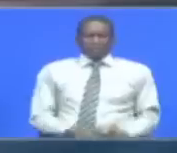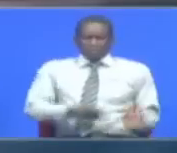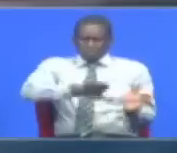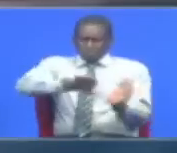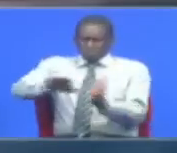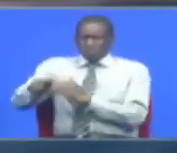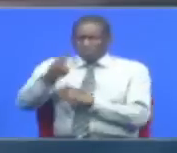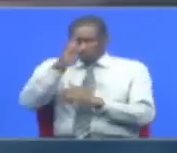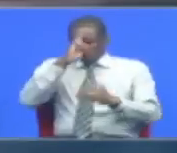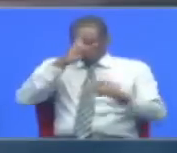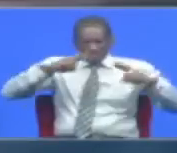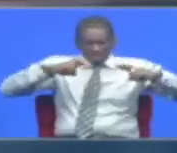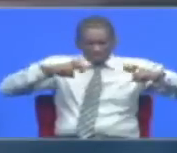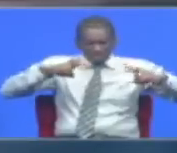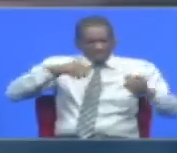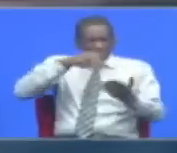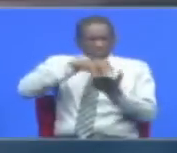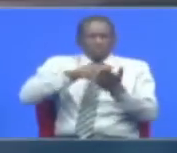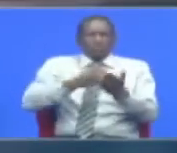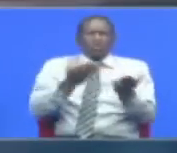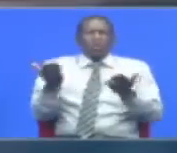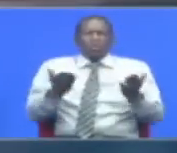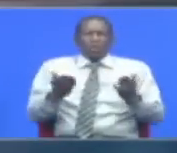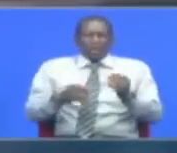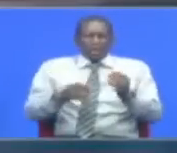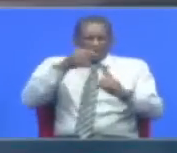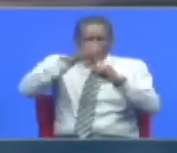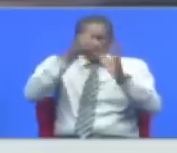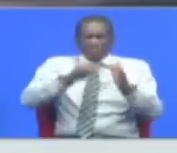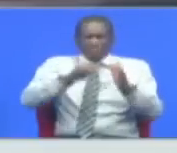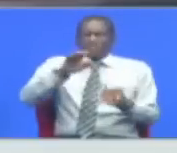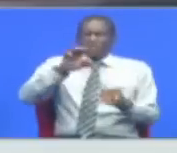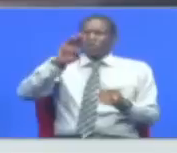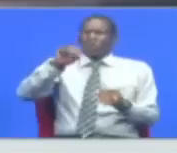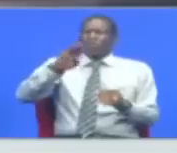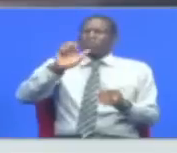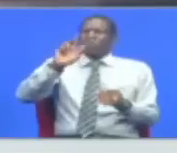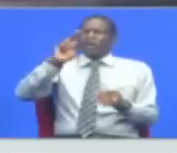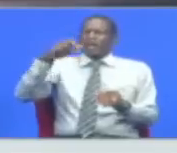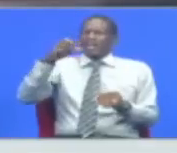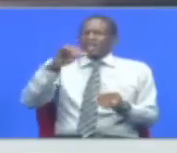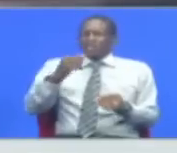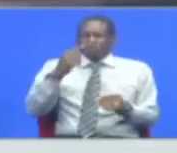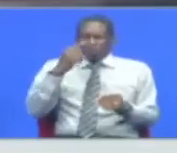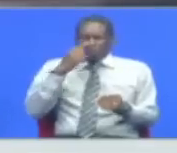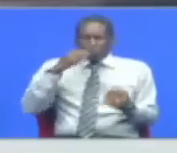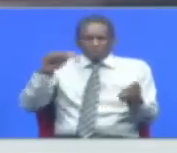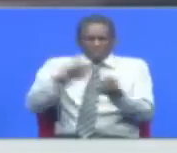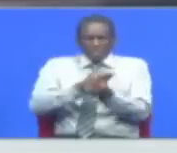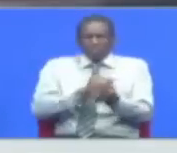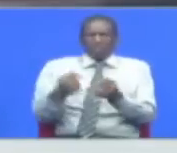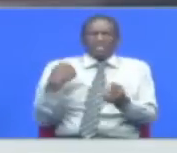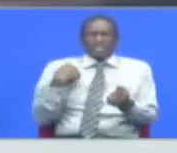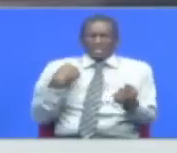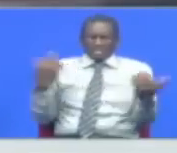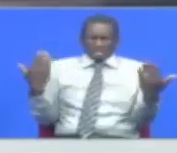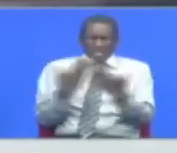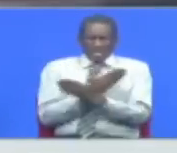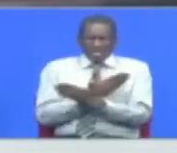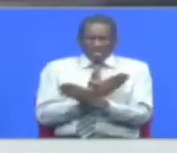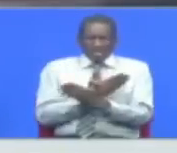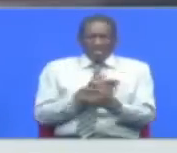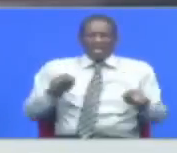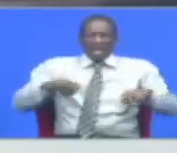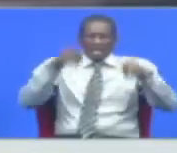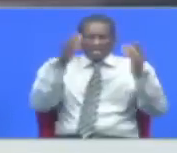Police are investigating an incident in which activist Boniface Mwangi's home was vandalised last night. The attackers are said